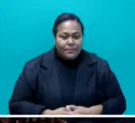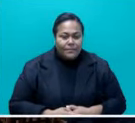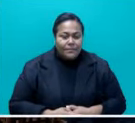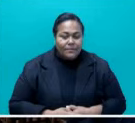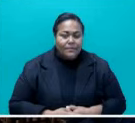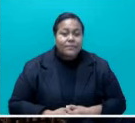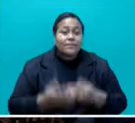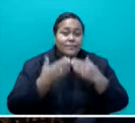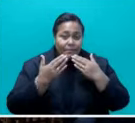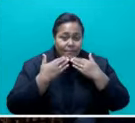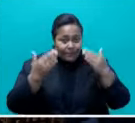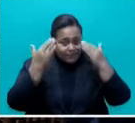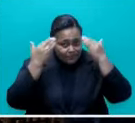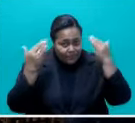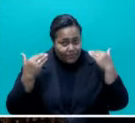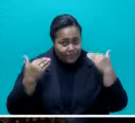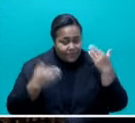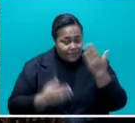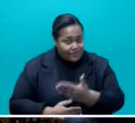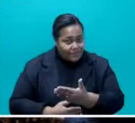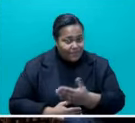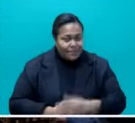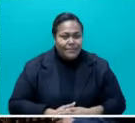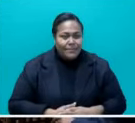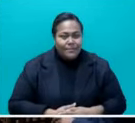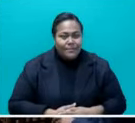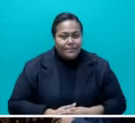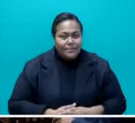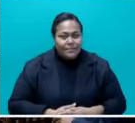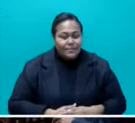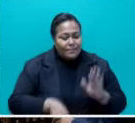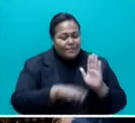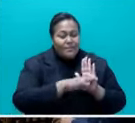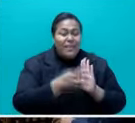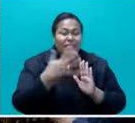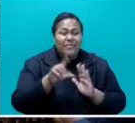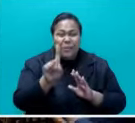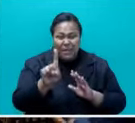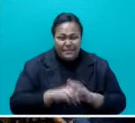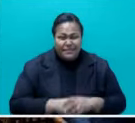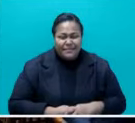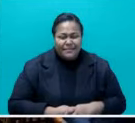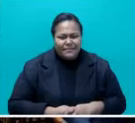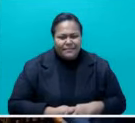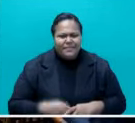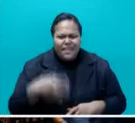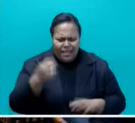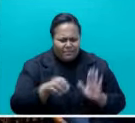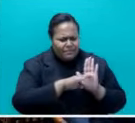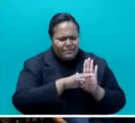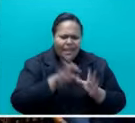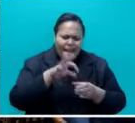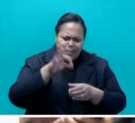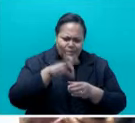Thank you, Mr. Speaker, sir. Mr. Speaker, sir, pursuant to Standing Order 51, I move that A, the Electoral Registration of Voters